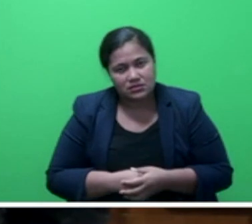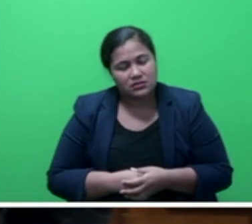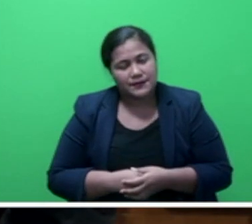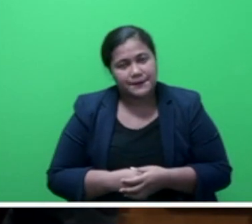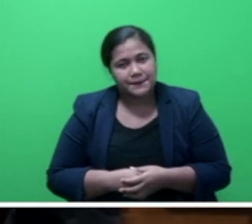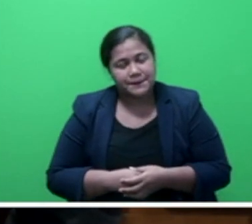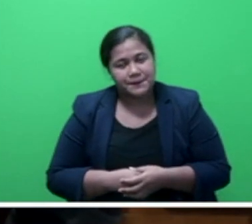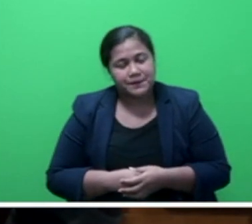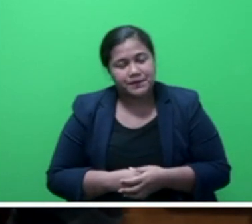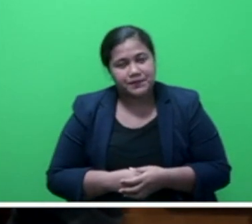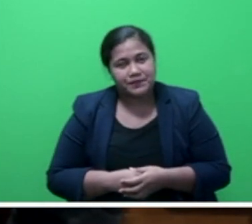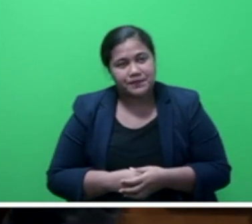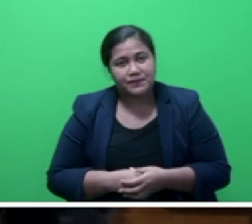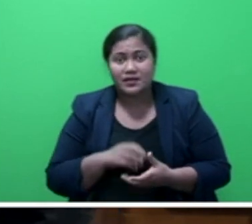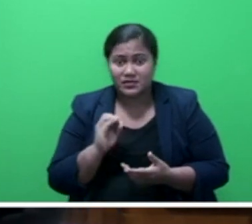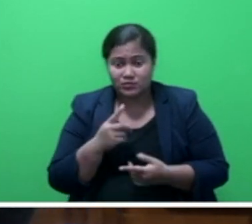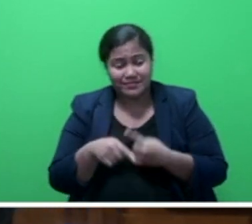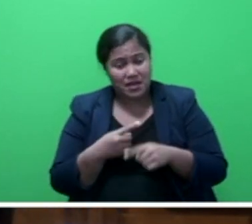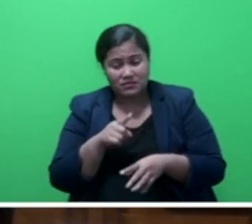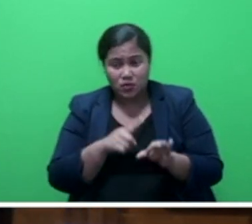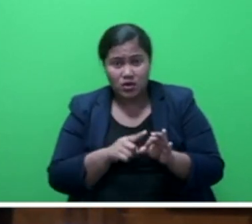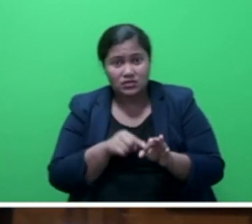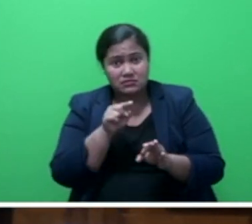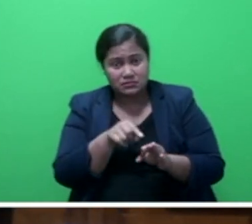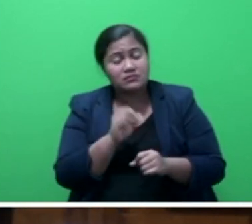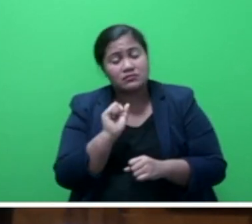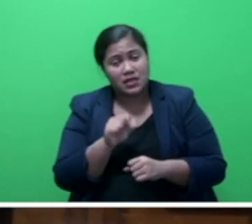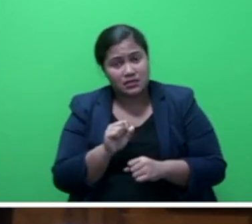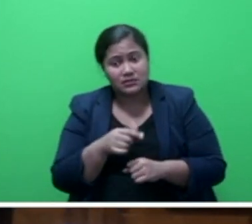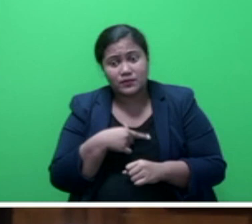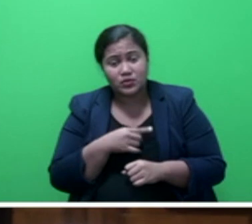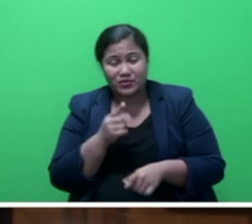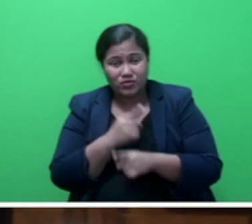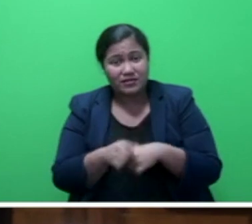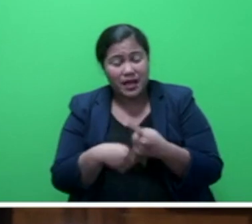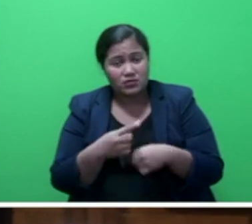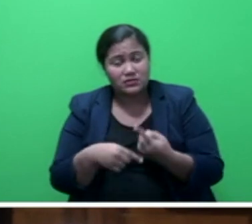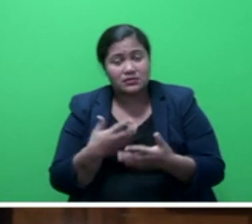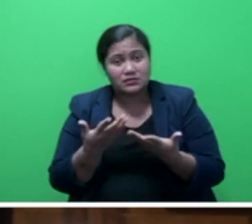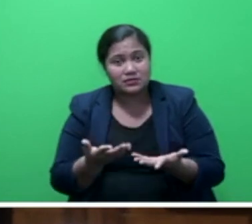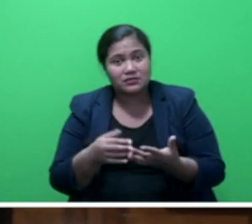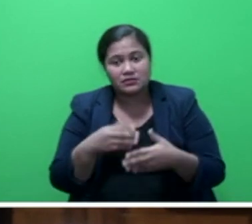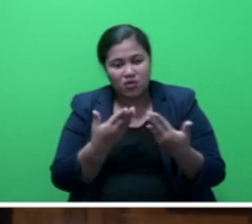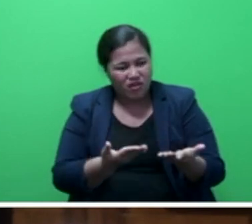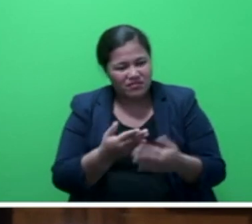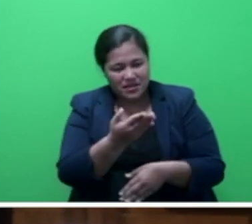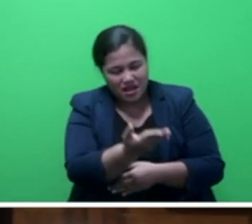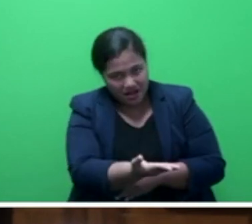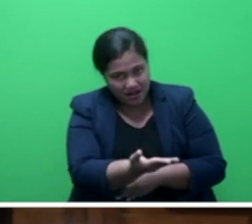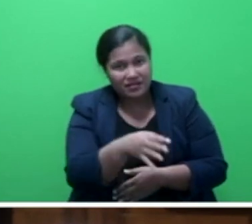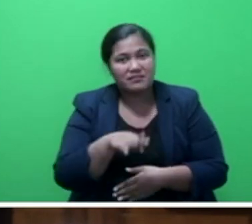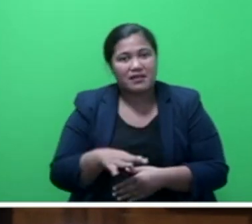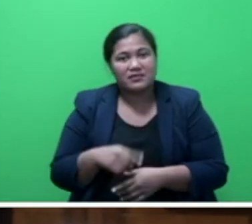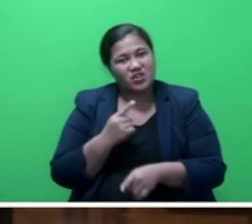So in respect of the question regarding this, of course, as I highlighted, Mr. Speaker, sir, the Honourable Member, as I highlighted